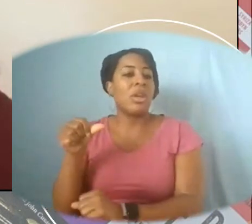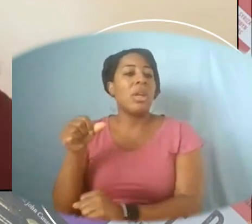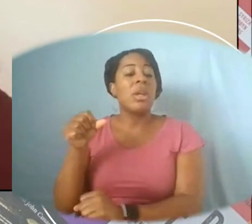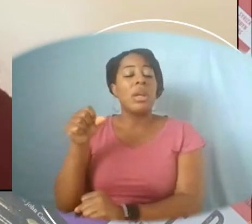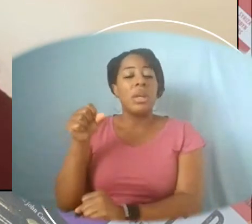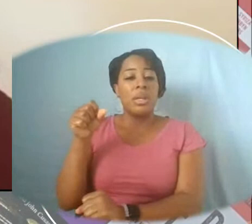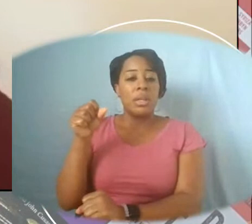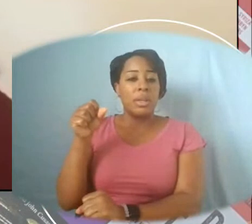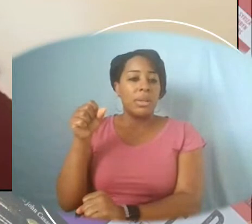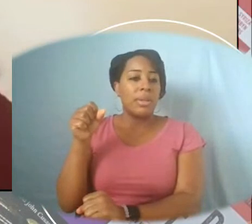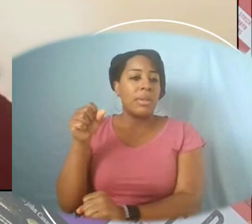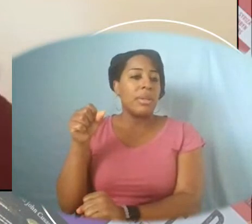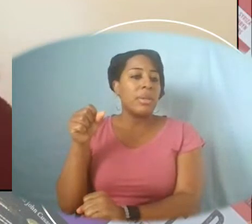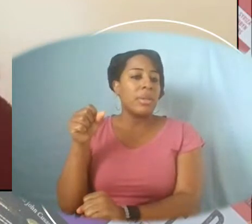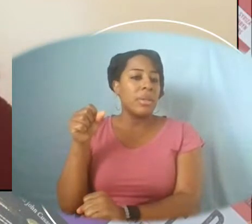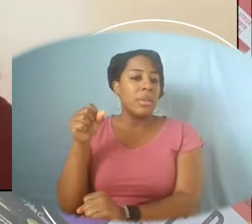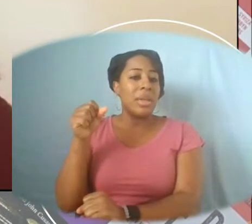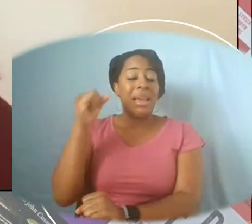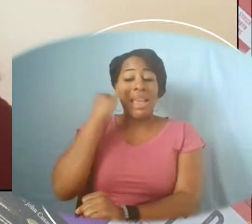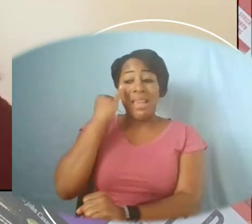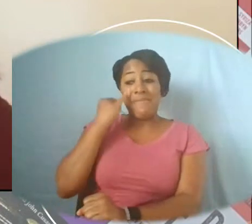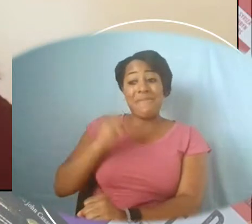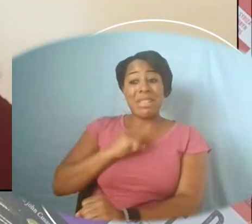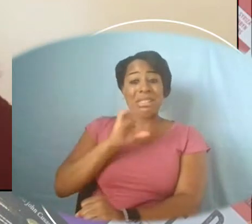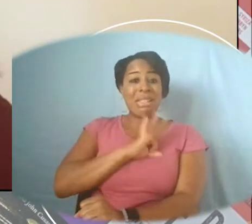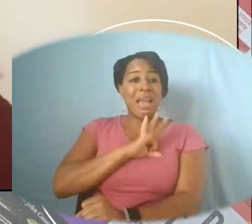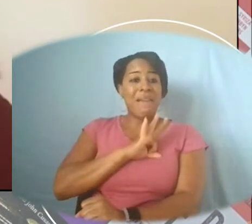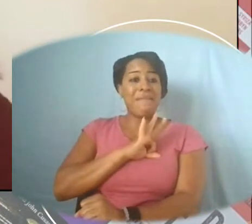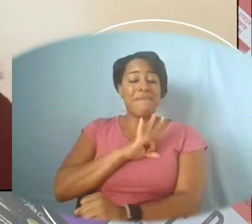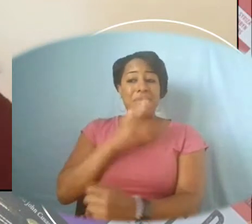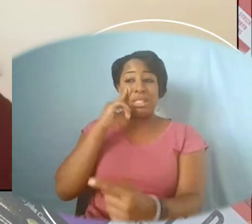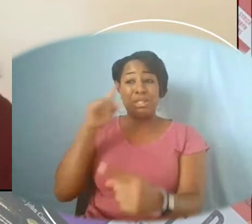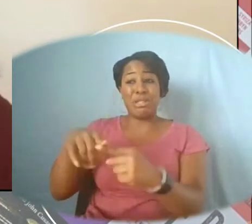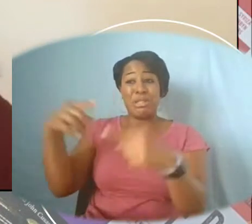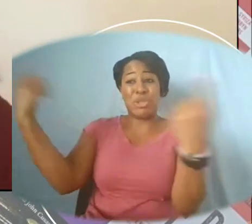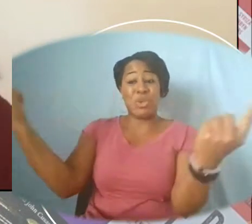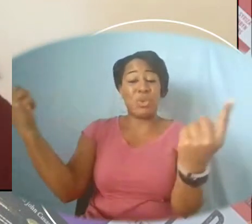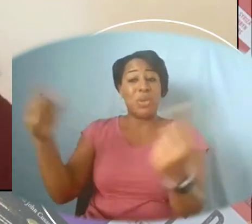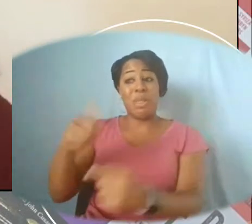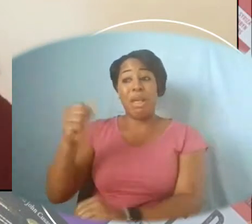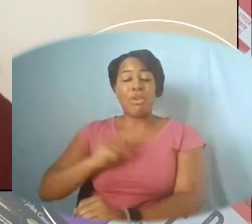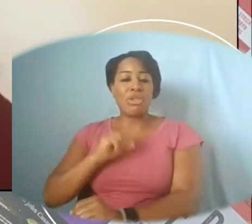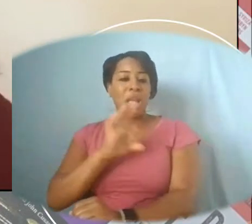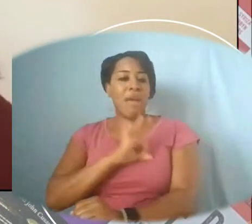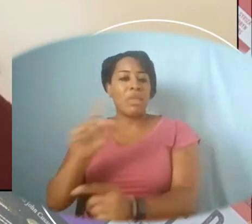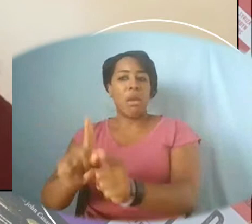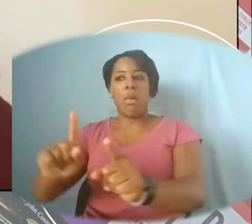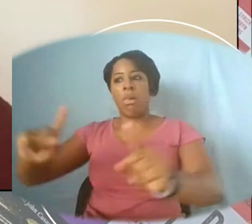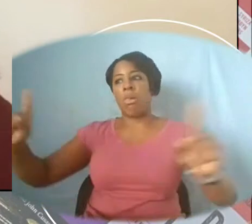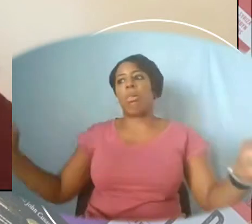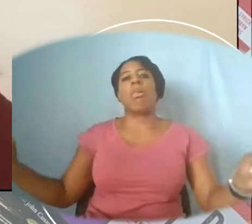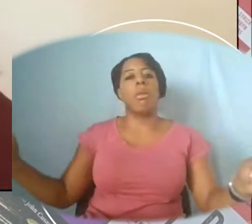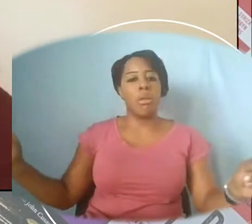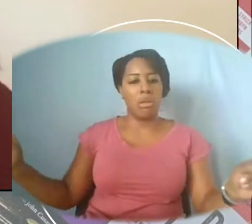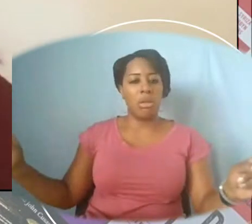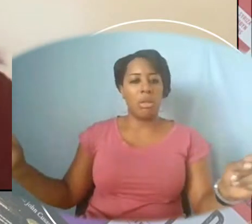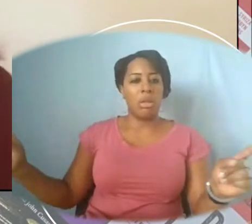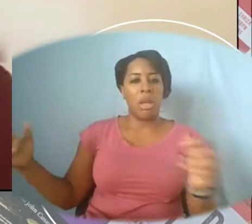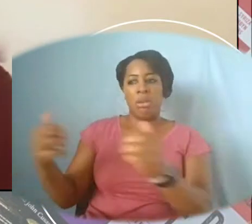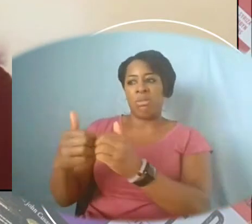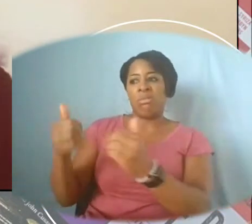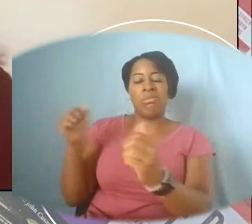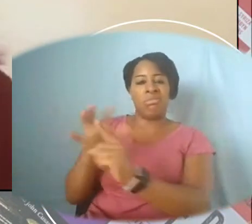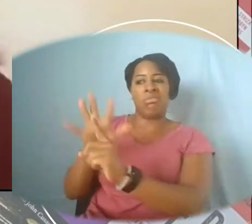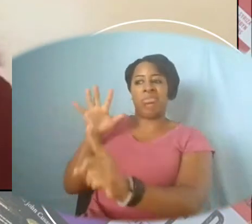absolutely ostracized from everyone else and put into situations. So most of them don't